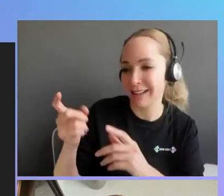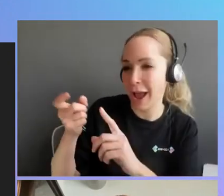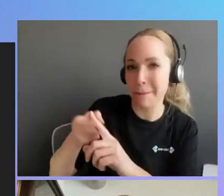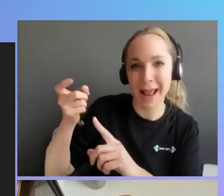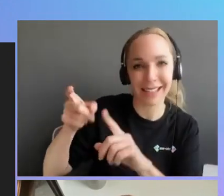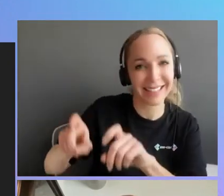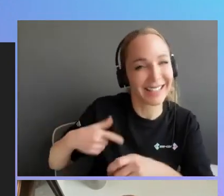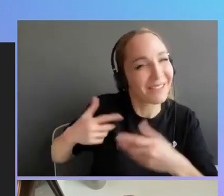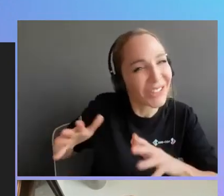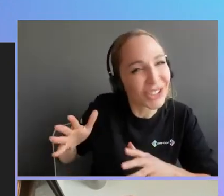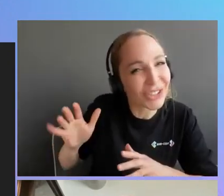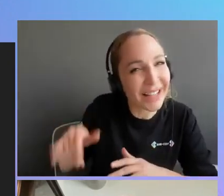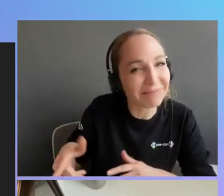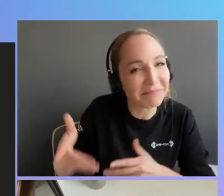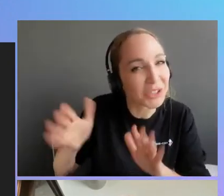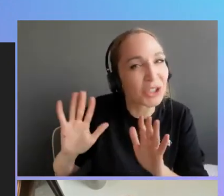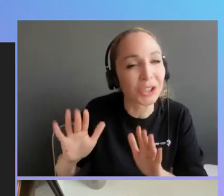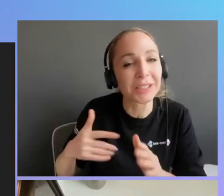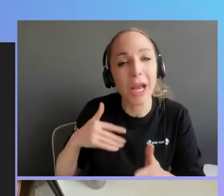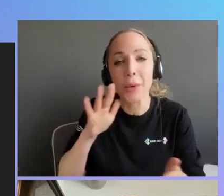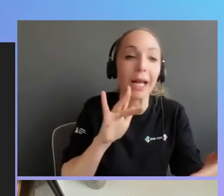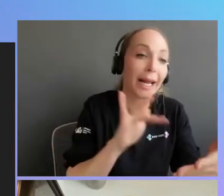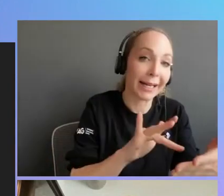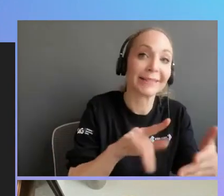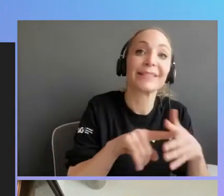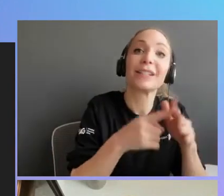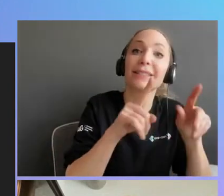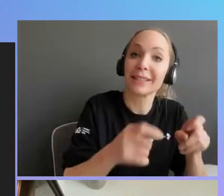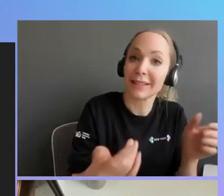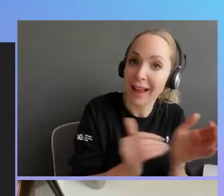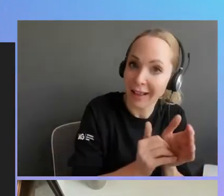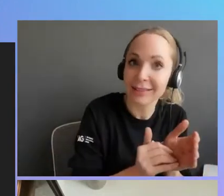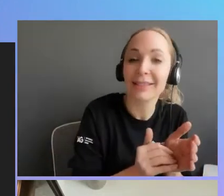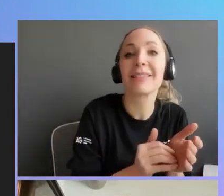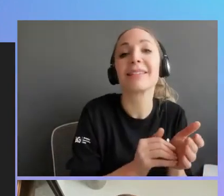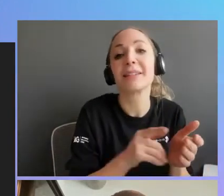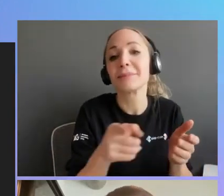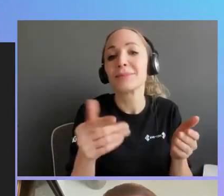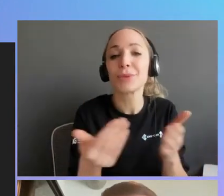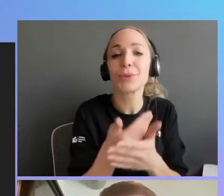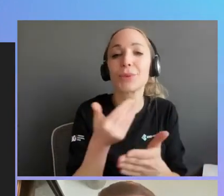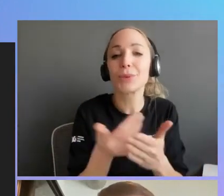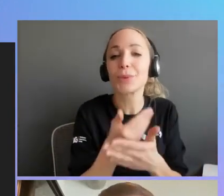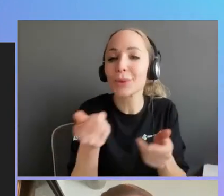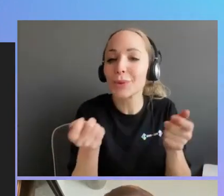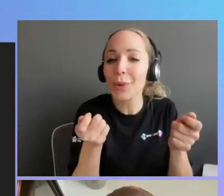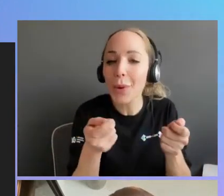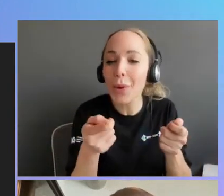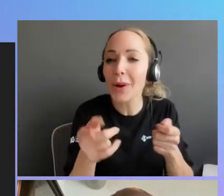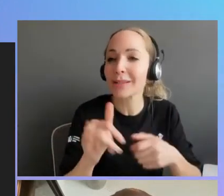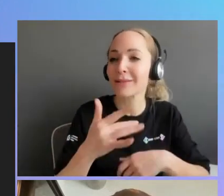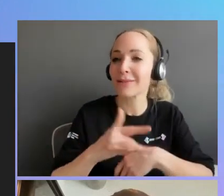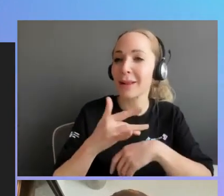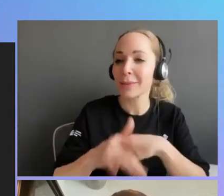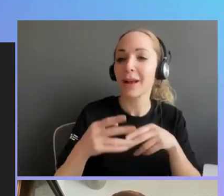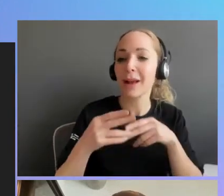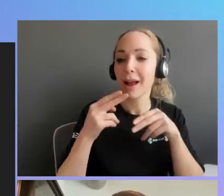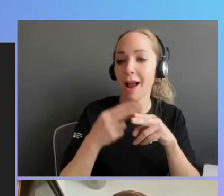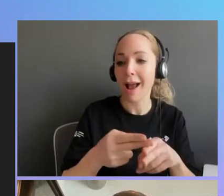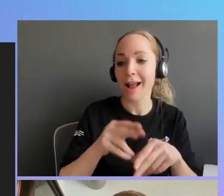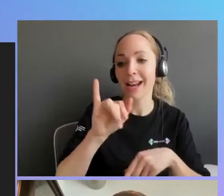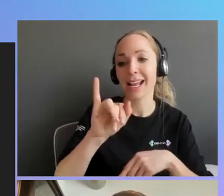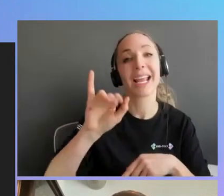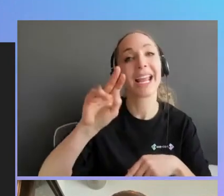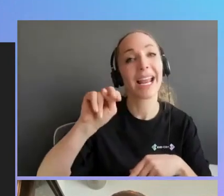the Axe extension. And so I'm just going to click start testing again. And there's this new control here that is available called import issues.